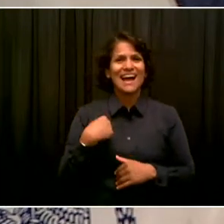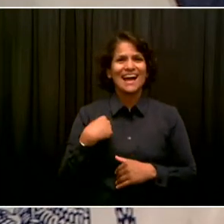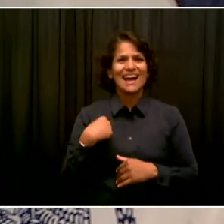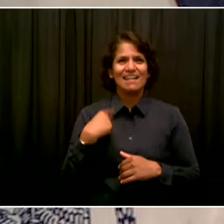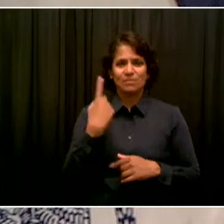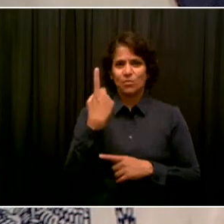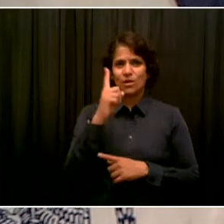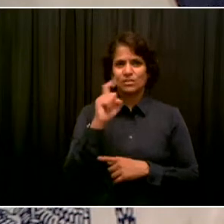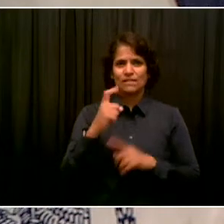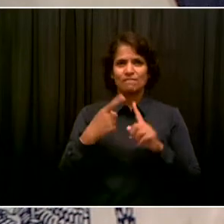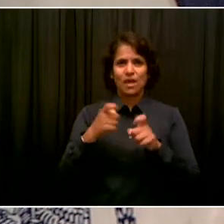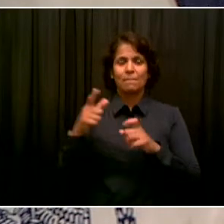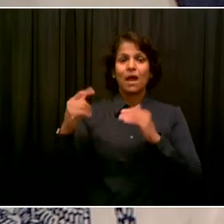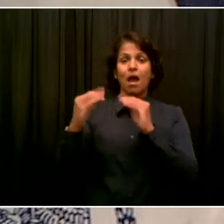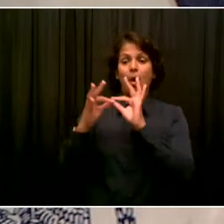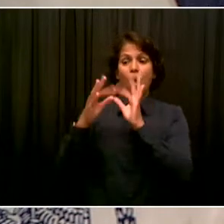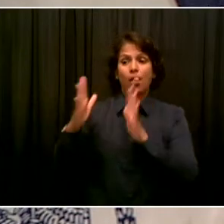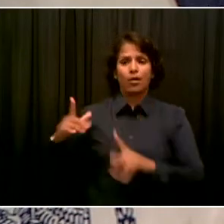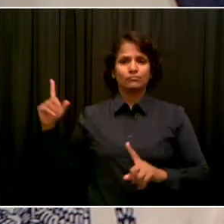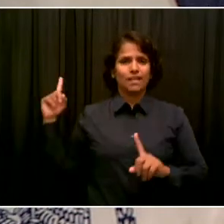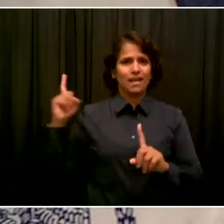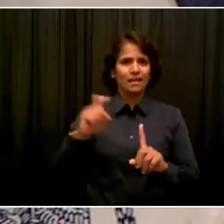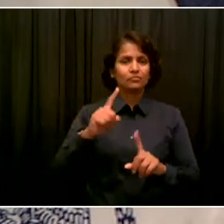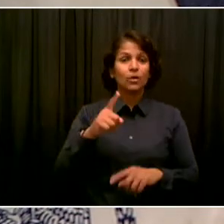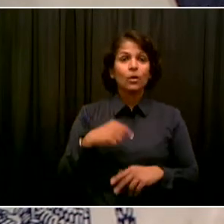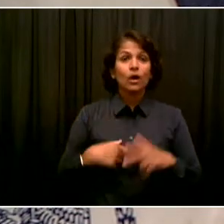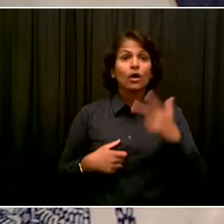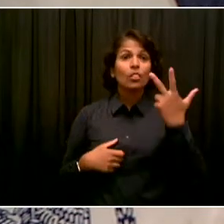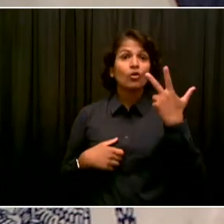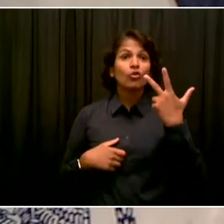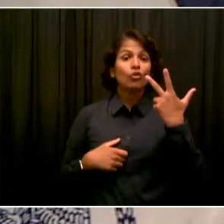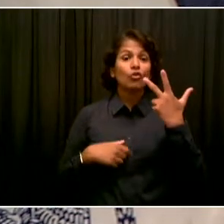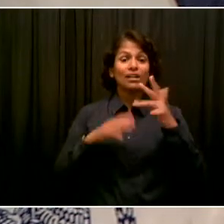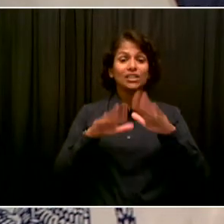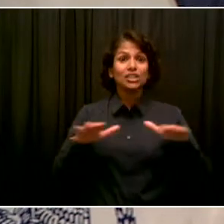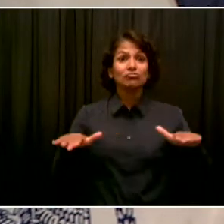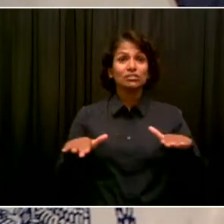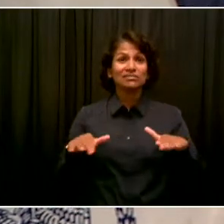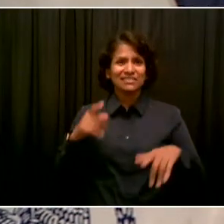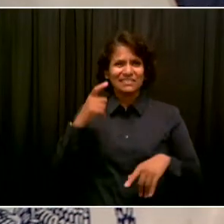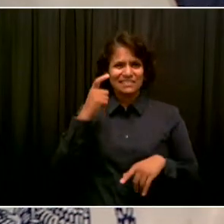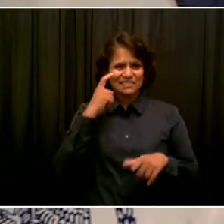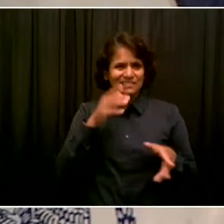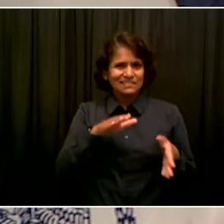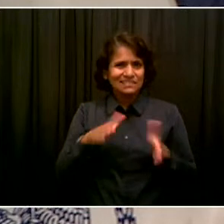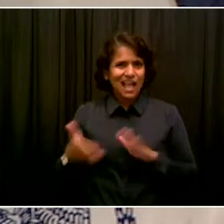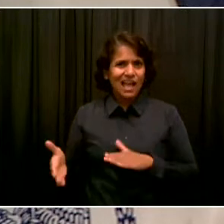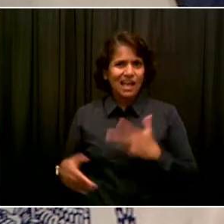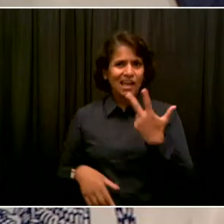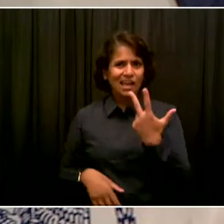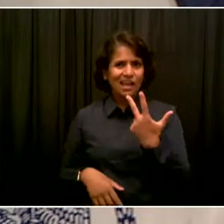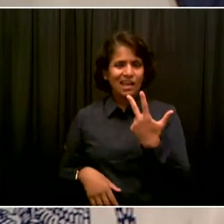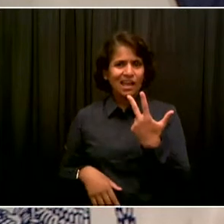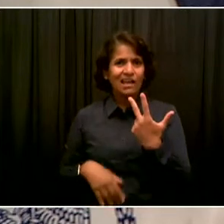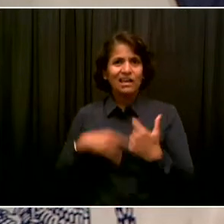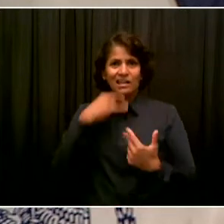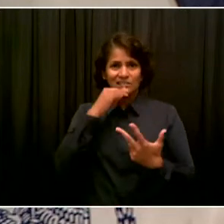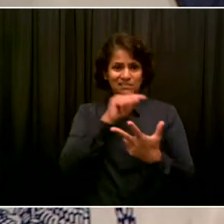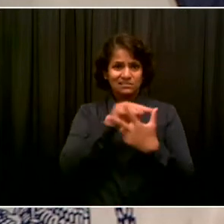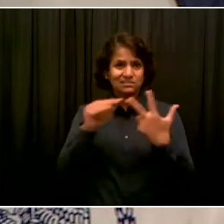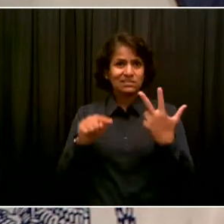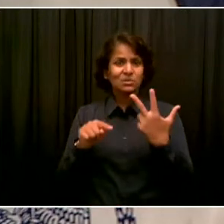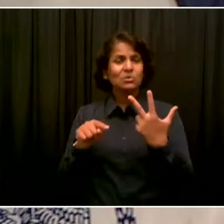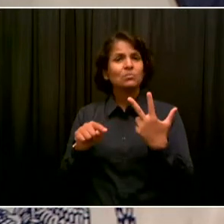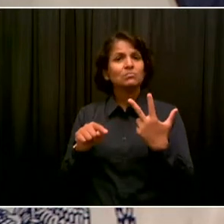Legacy Beaufort, and J.C. Eubanks, the families were reported for severe physical or sexual abuse that was investigated by both